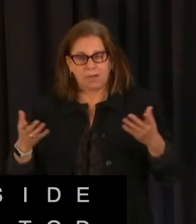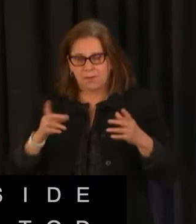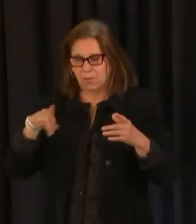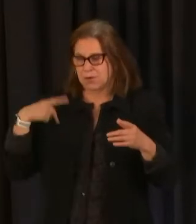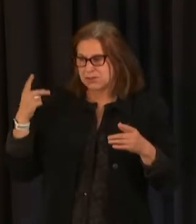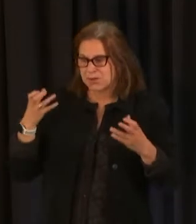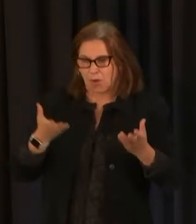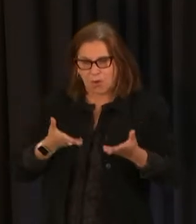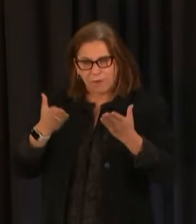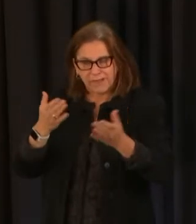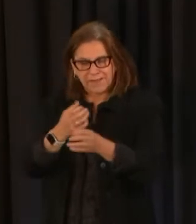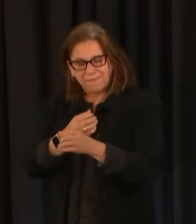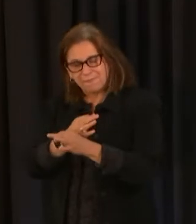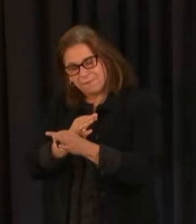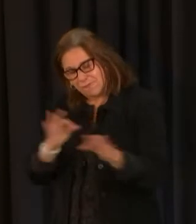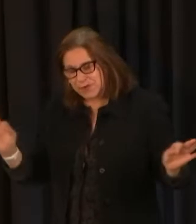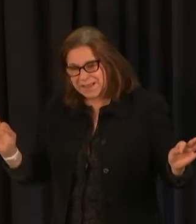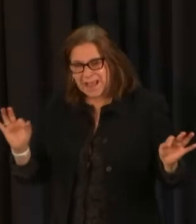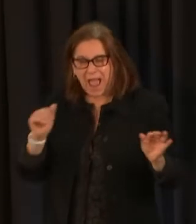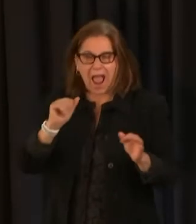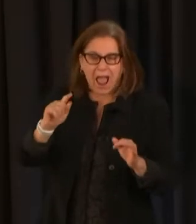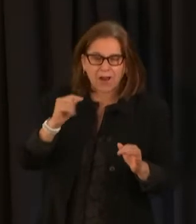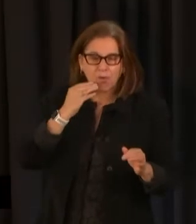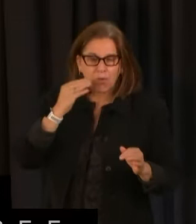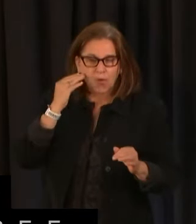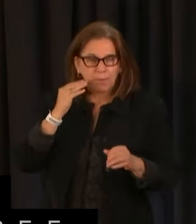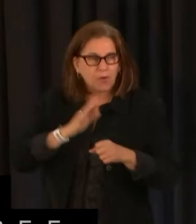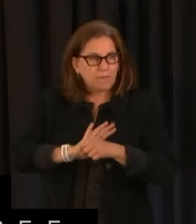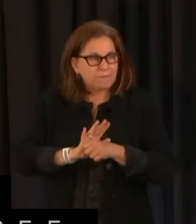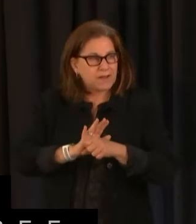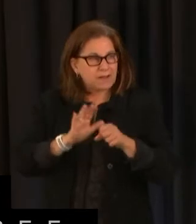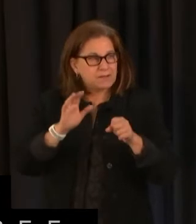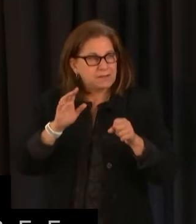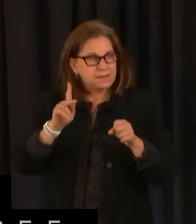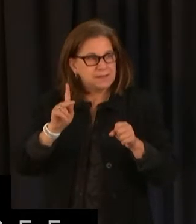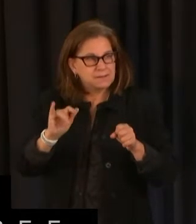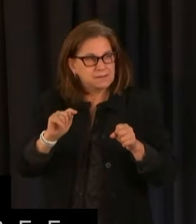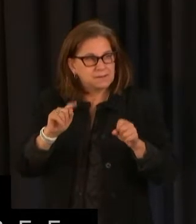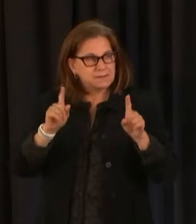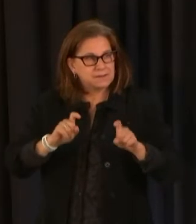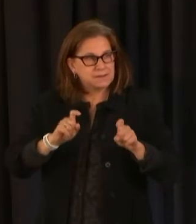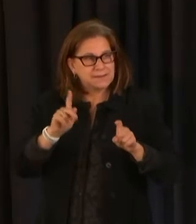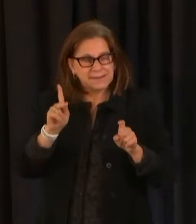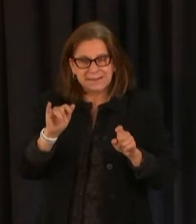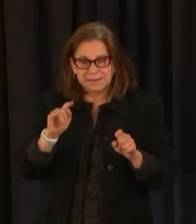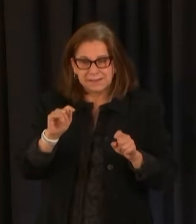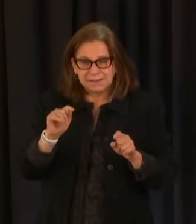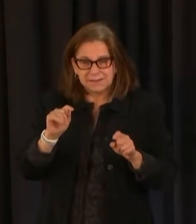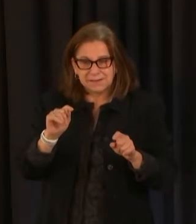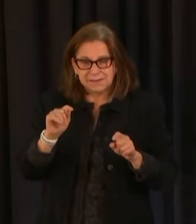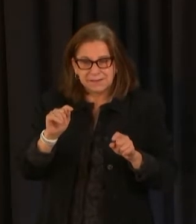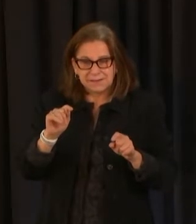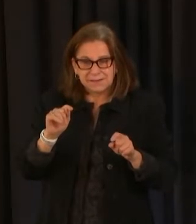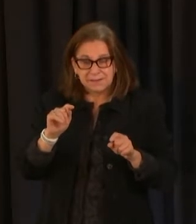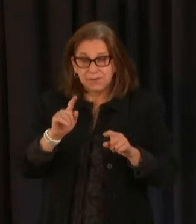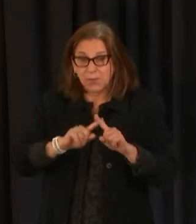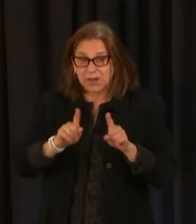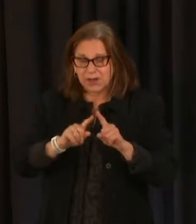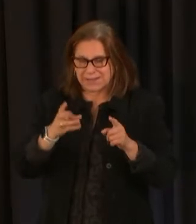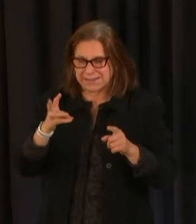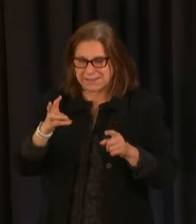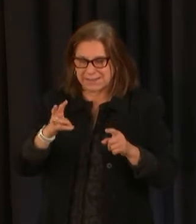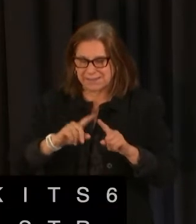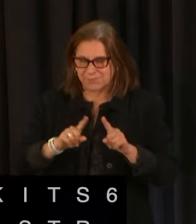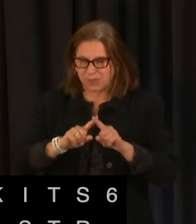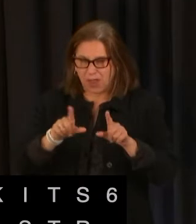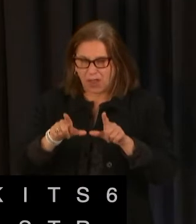offering free at-home COVID testing kits at 16 locations around the district. You can find